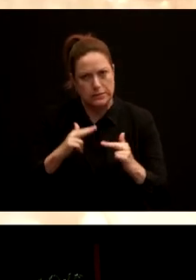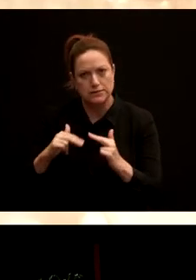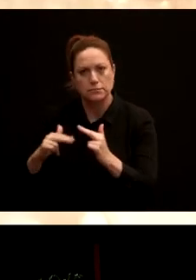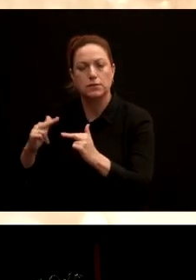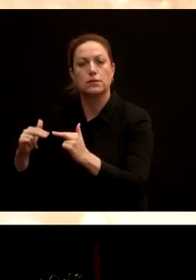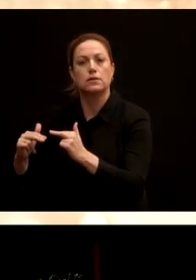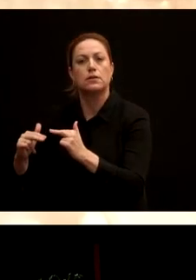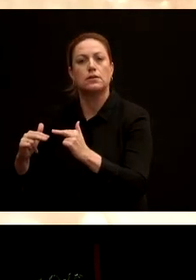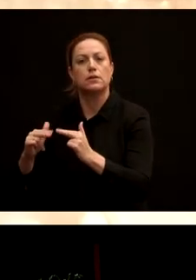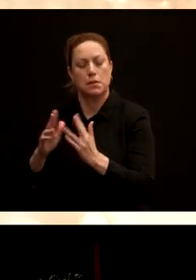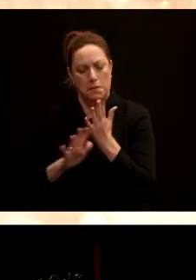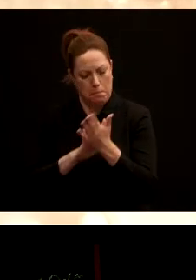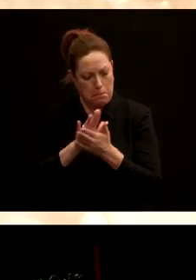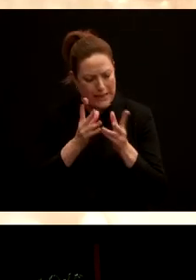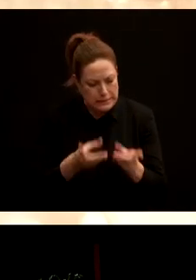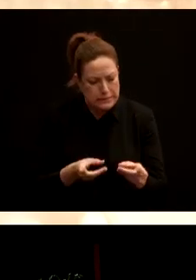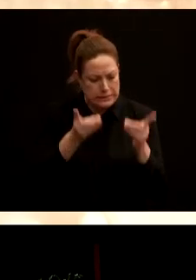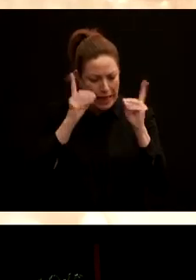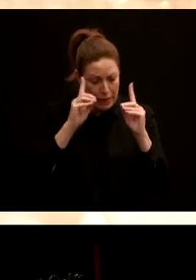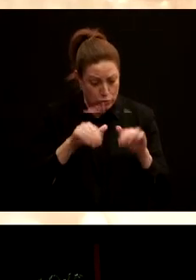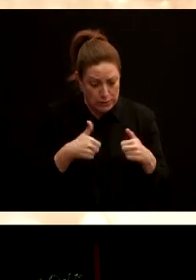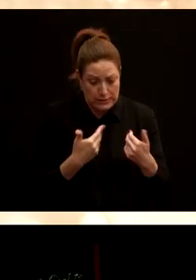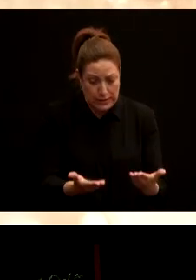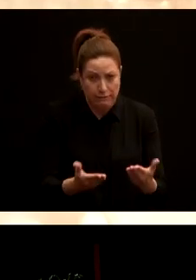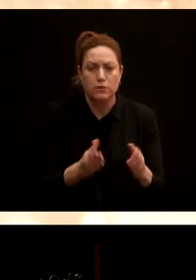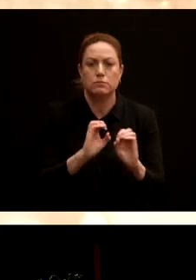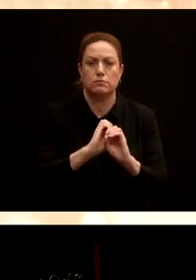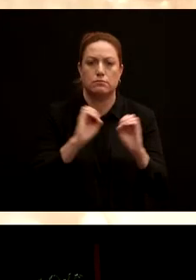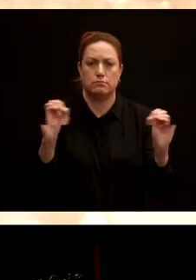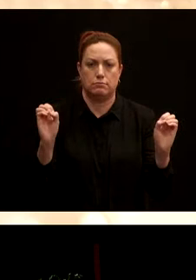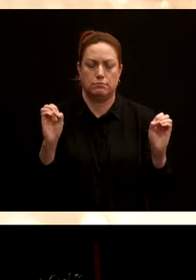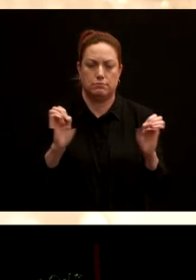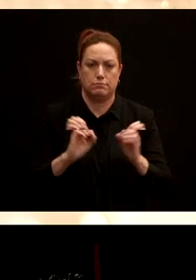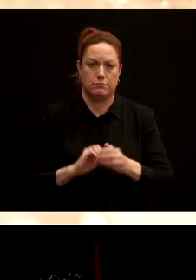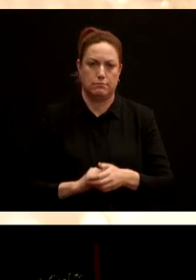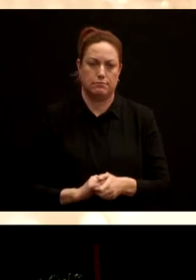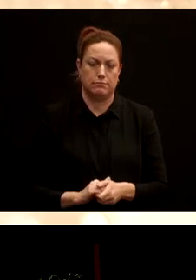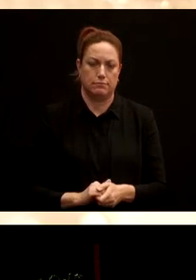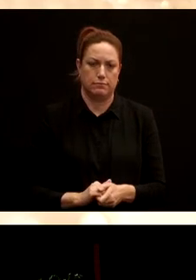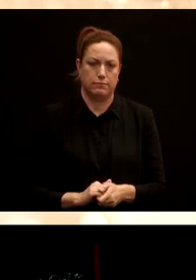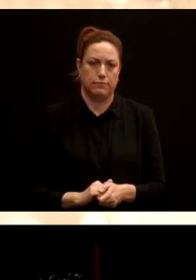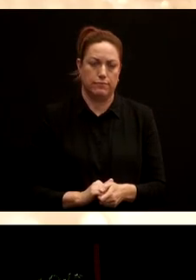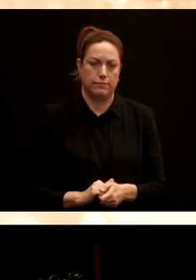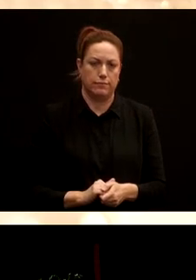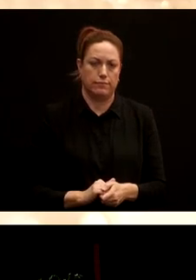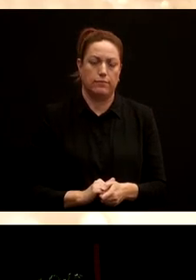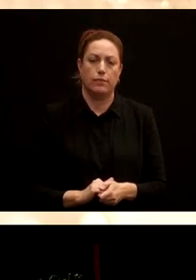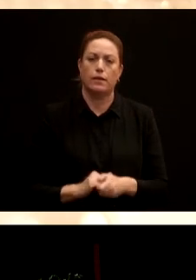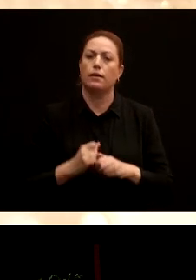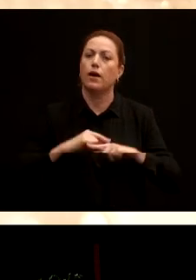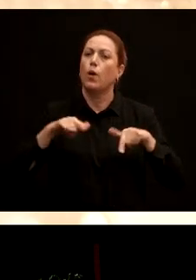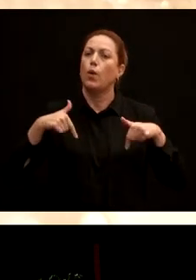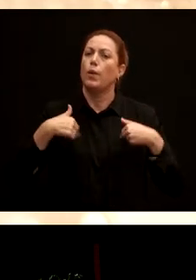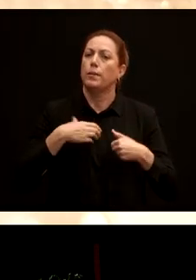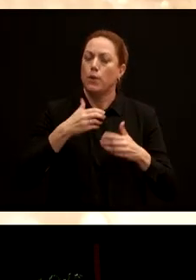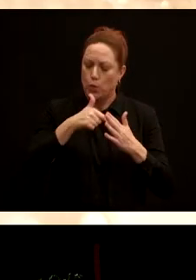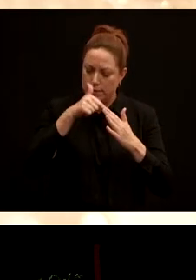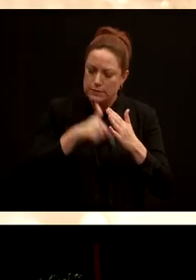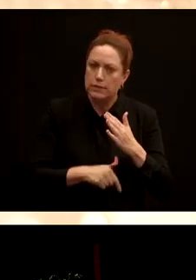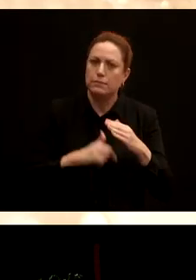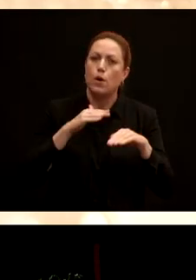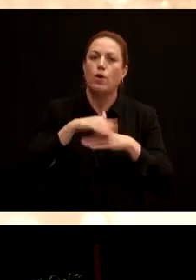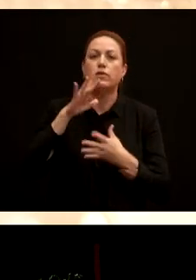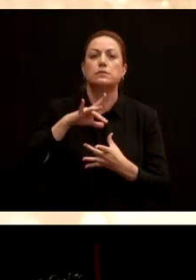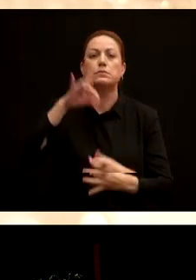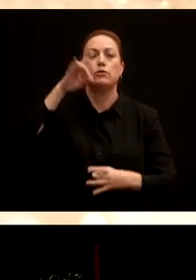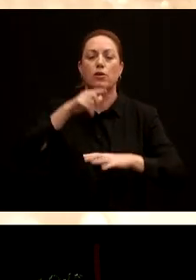brings danger to no one. As we enter more deeply into the spirit of the